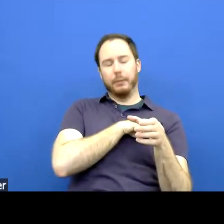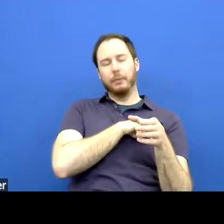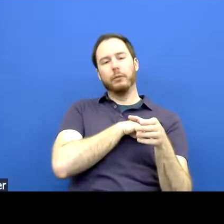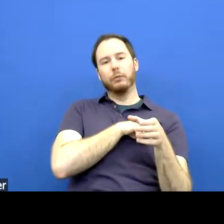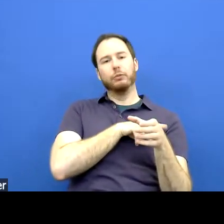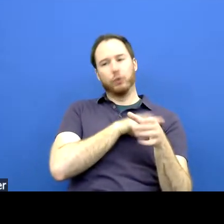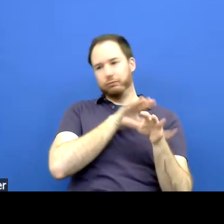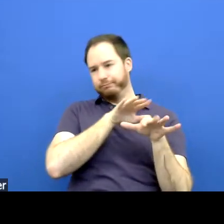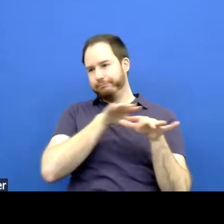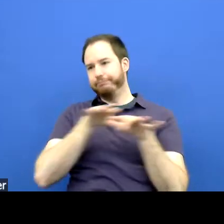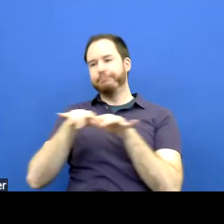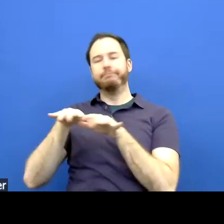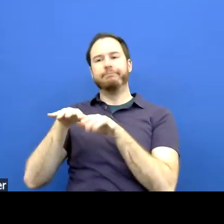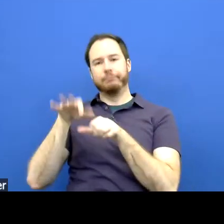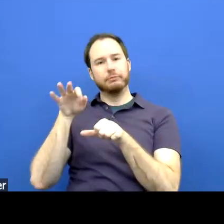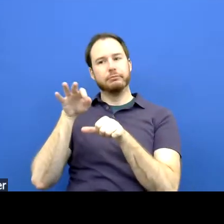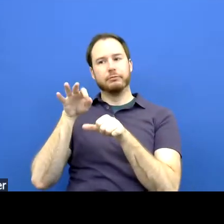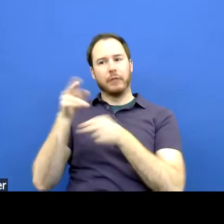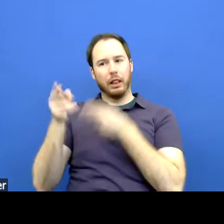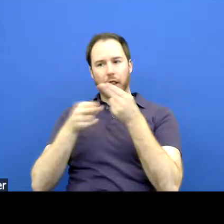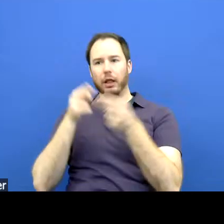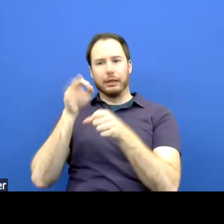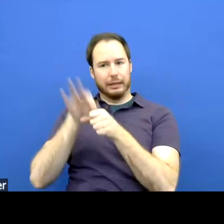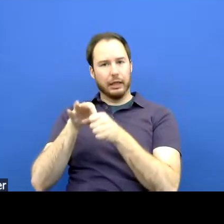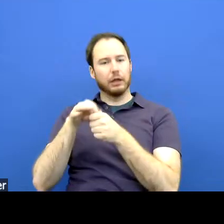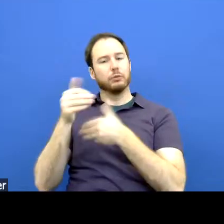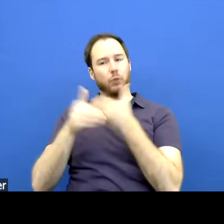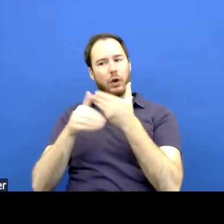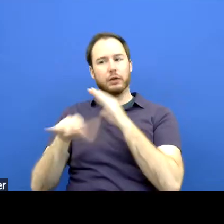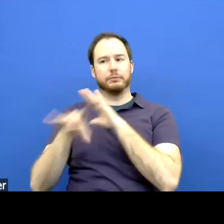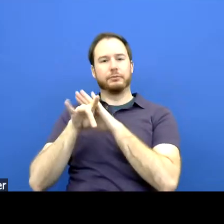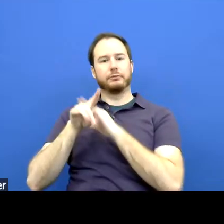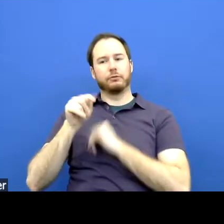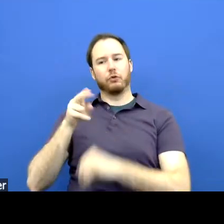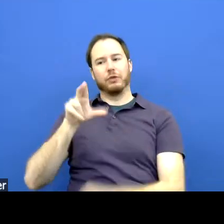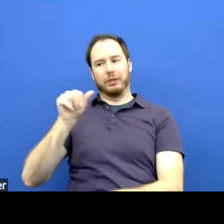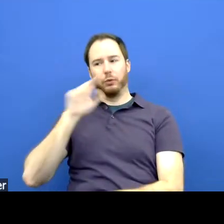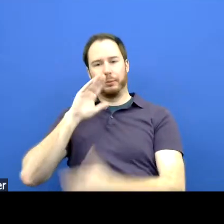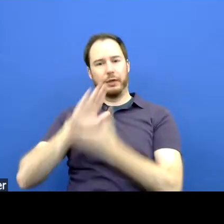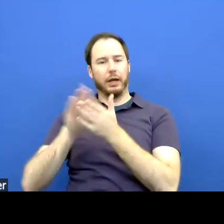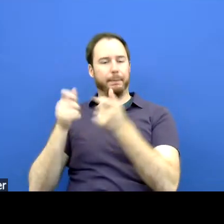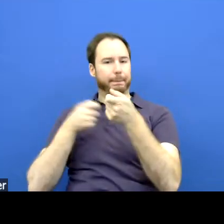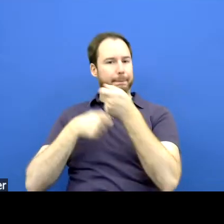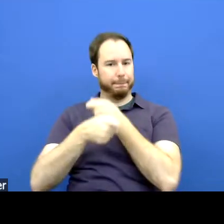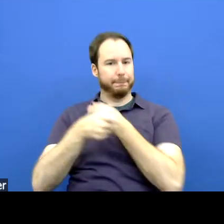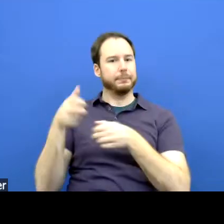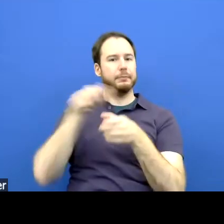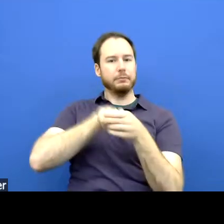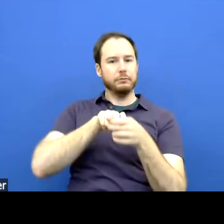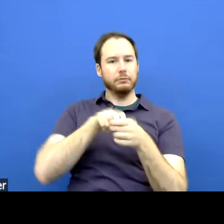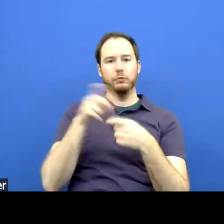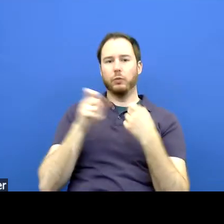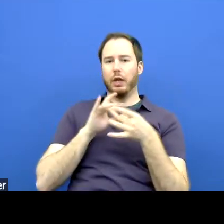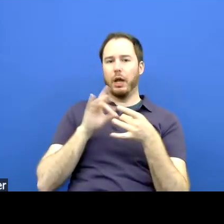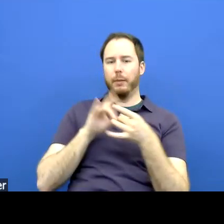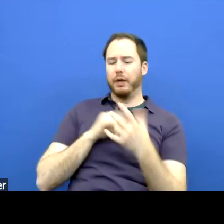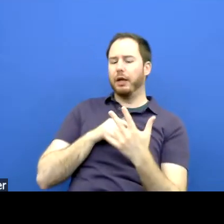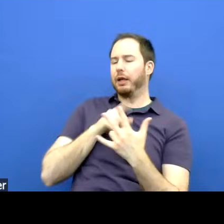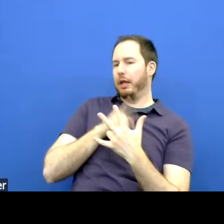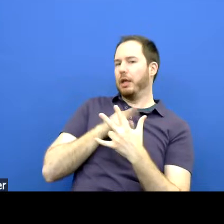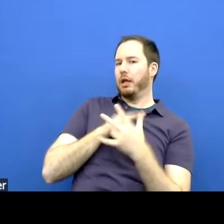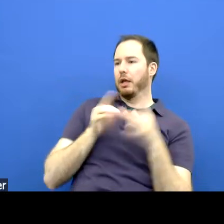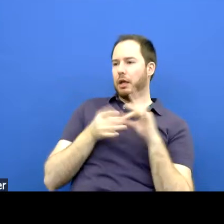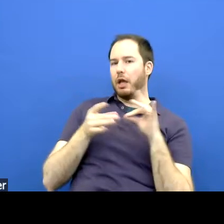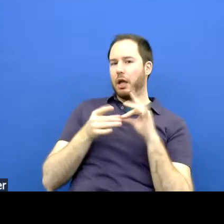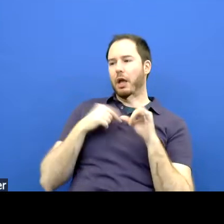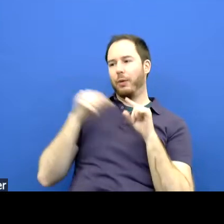went through a selection process and selected Teresa as the replacement. Any questions, comments? Just a quick comment. I